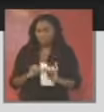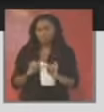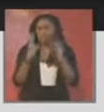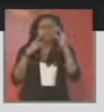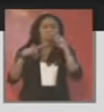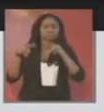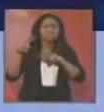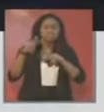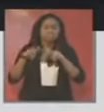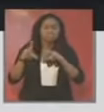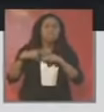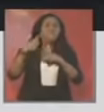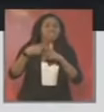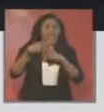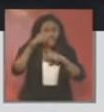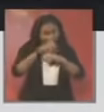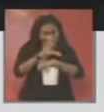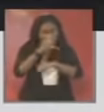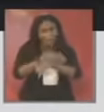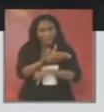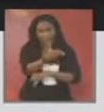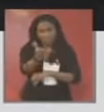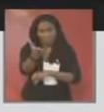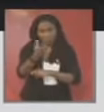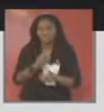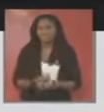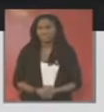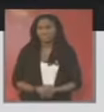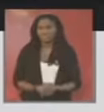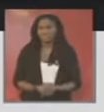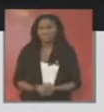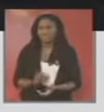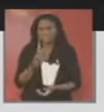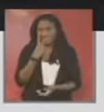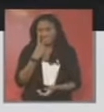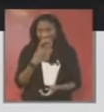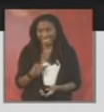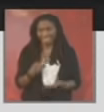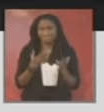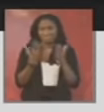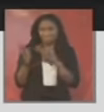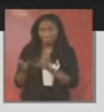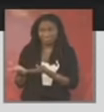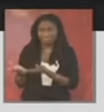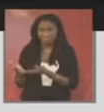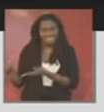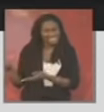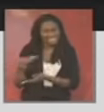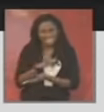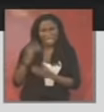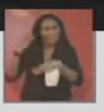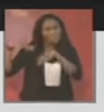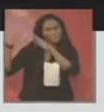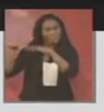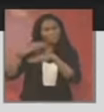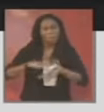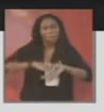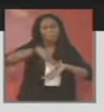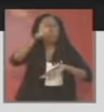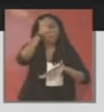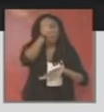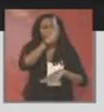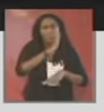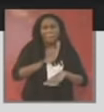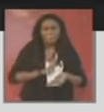to advise. Next slide. The demographics remain largely as they have been in the past, with slightly more men than women,